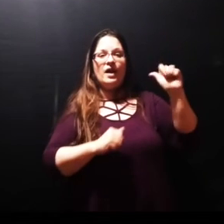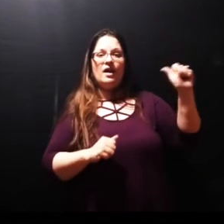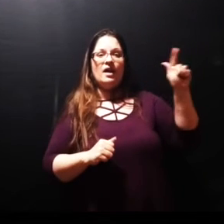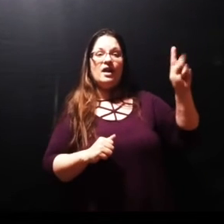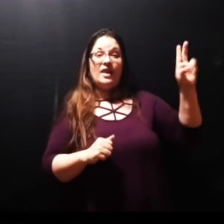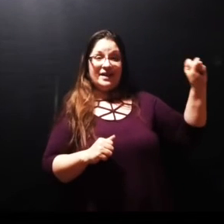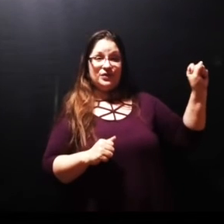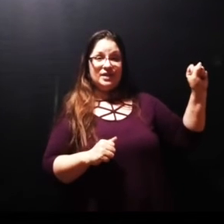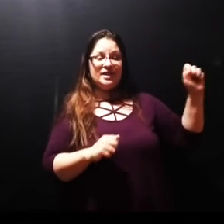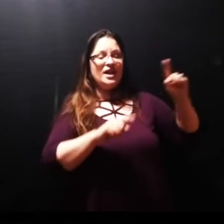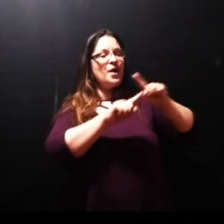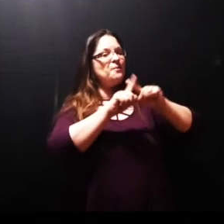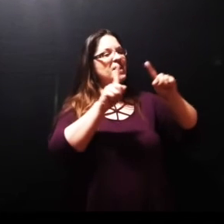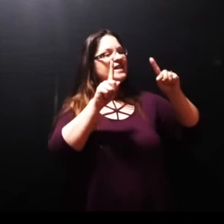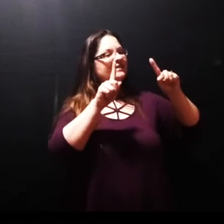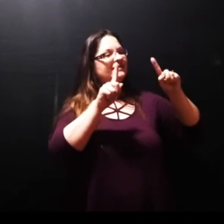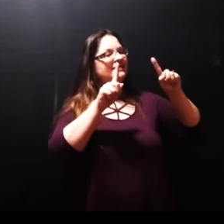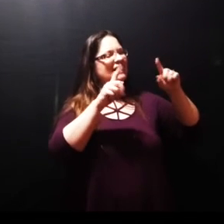business with you and me